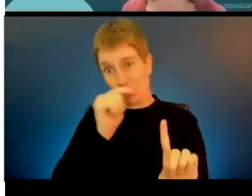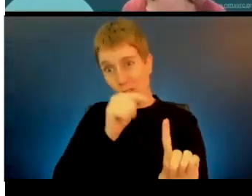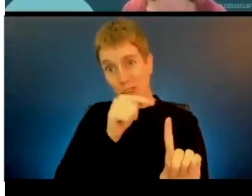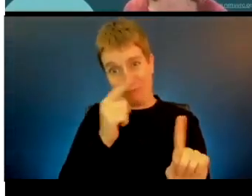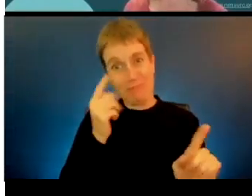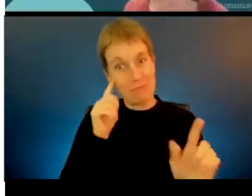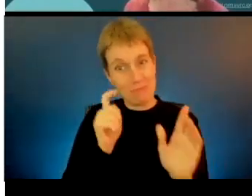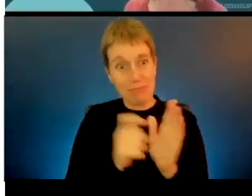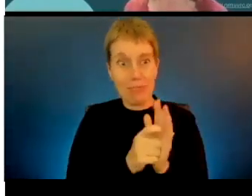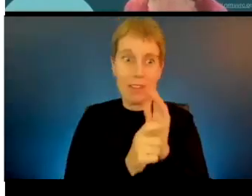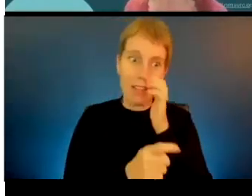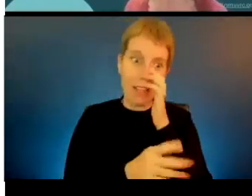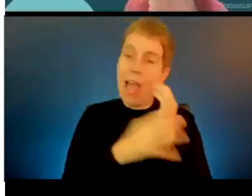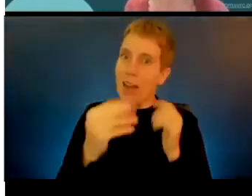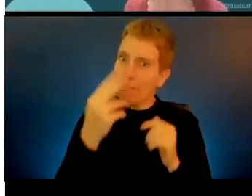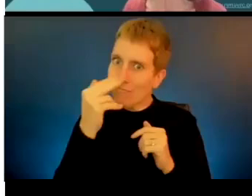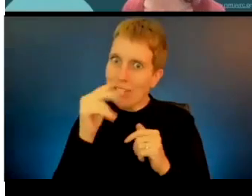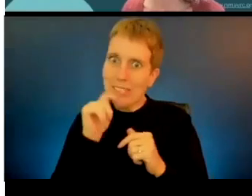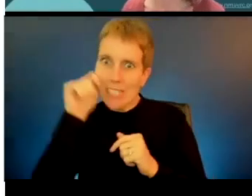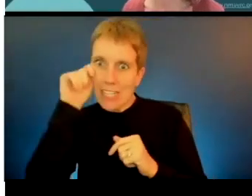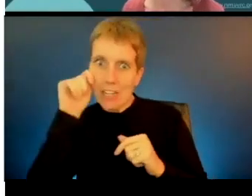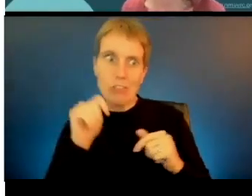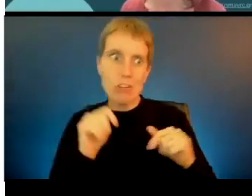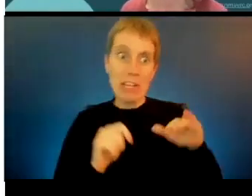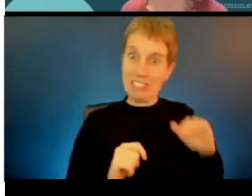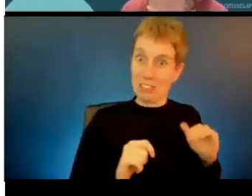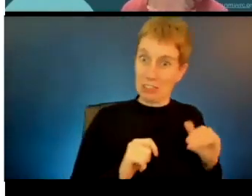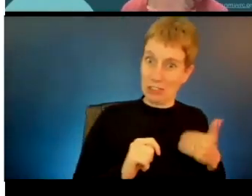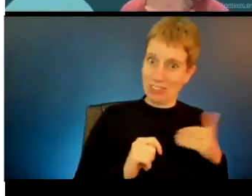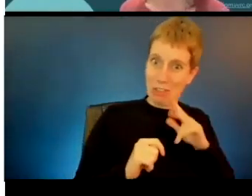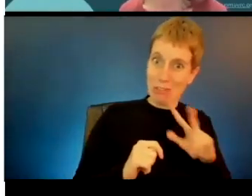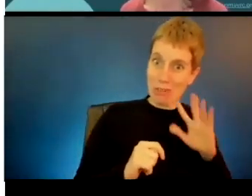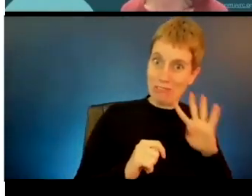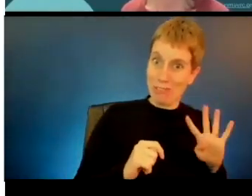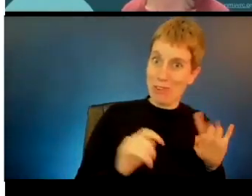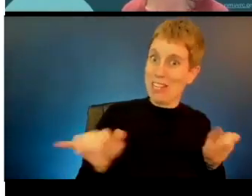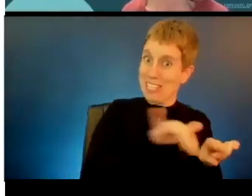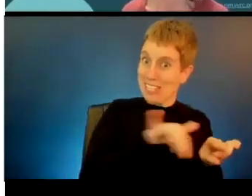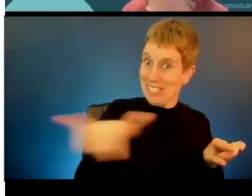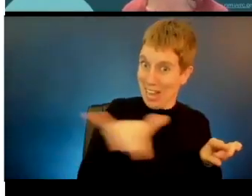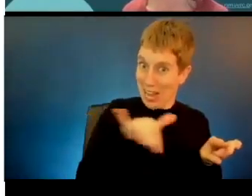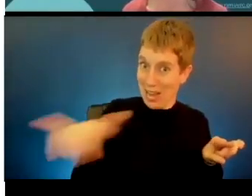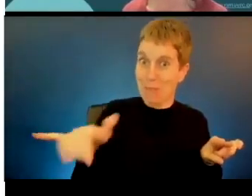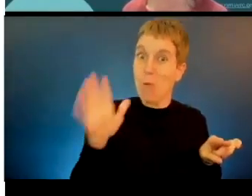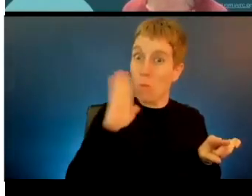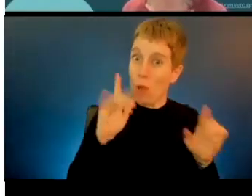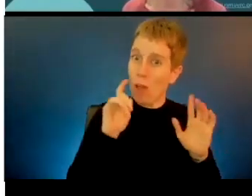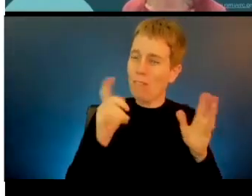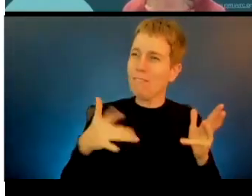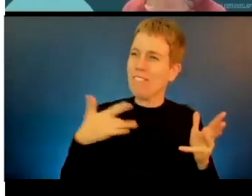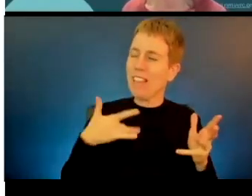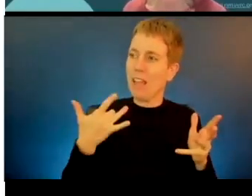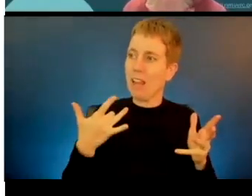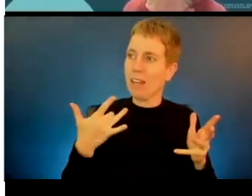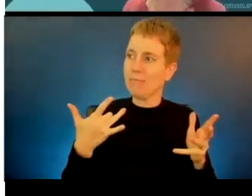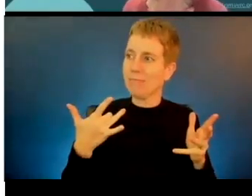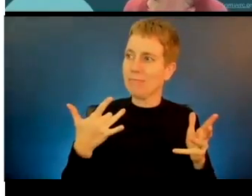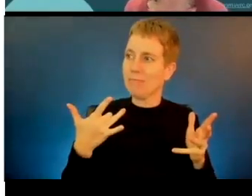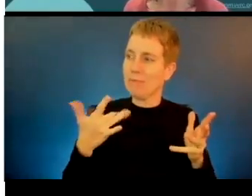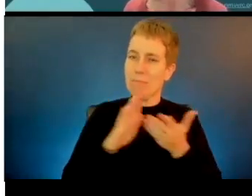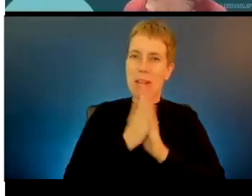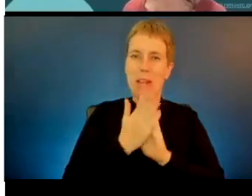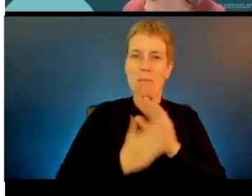like a toddler, is this sense that I am the only one, this kind of narcissism or only ability to see the world through their own